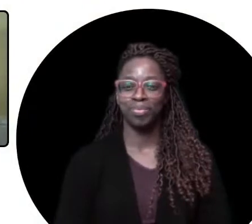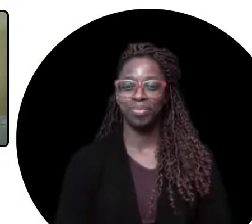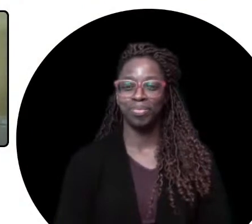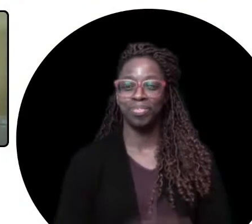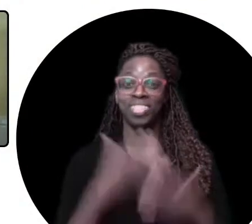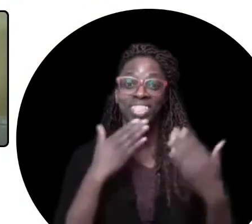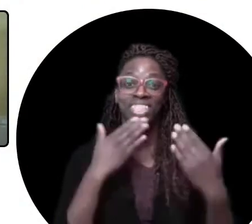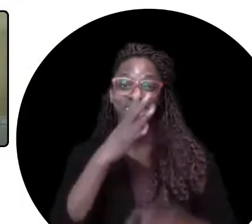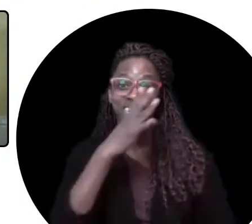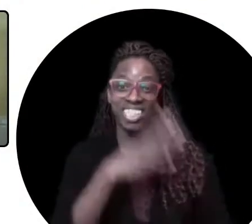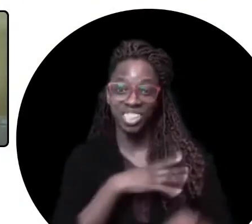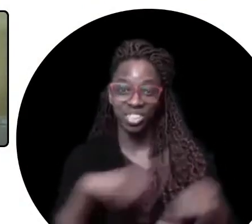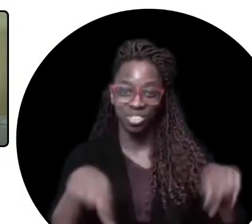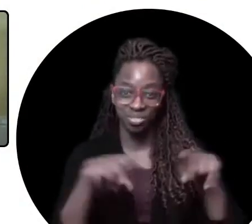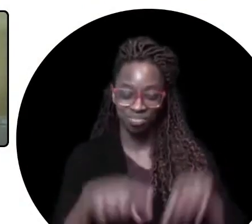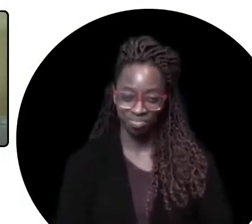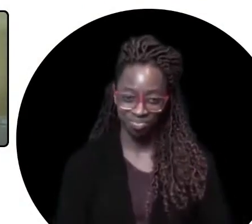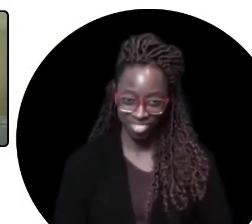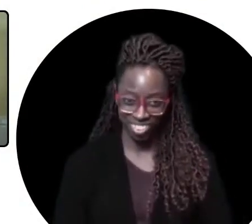Angela.